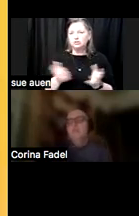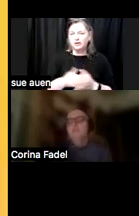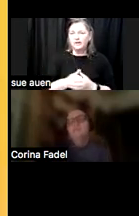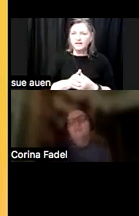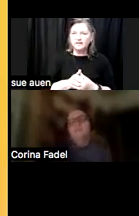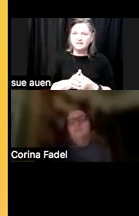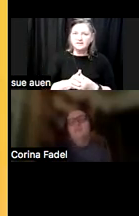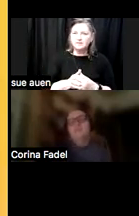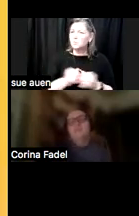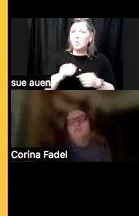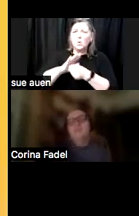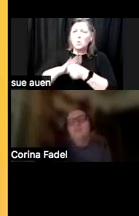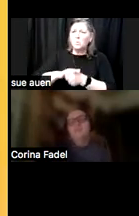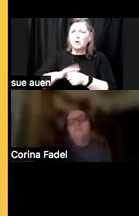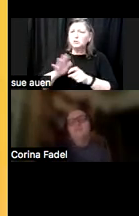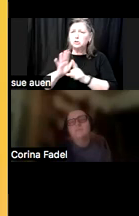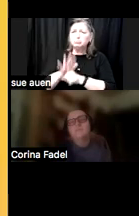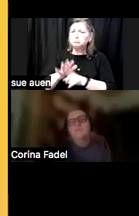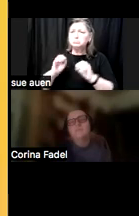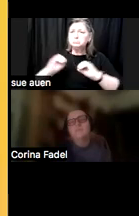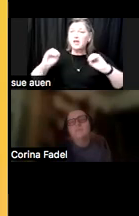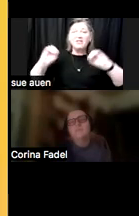And no pressure at all to do that.